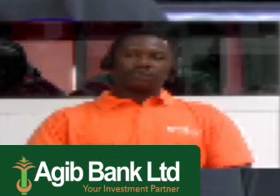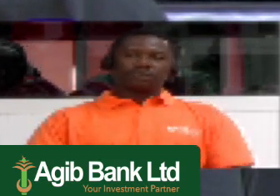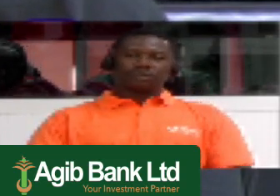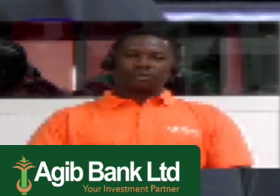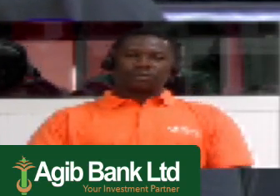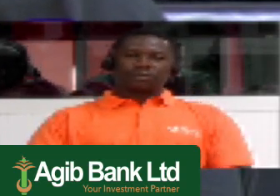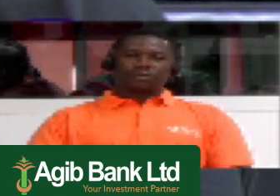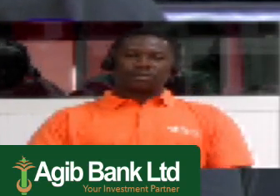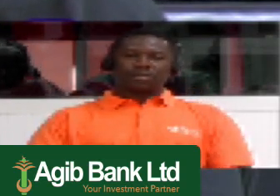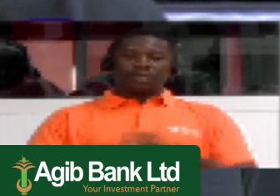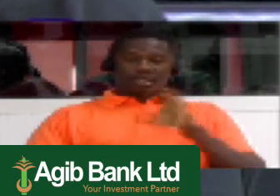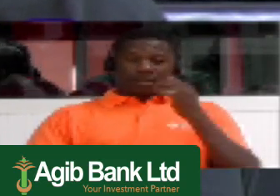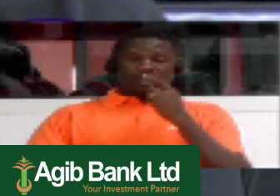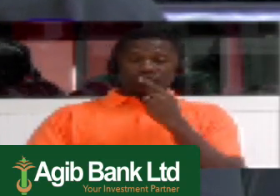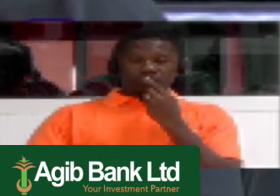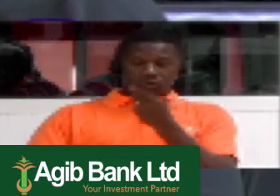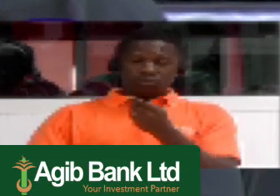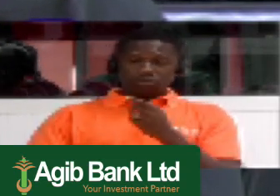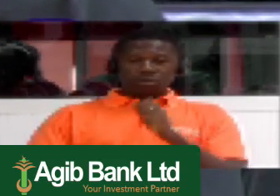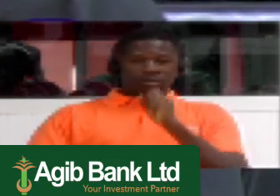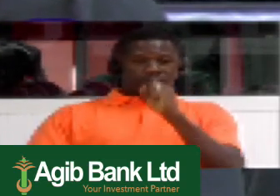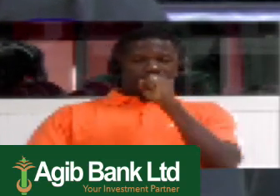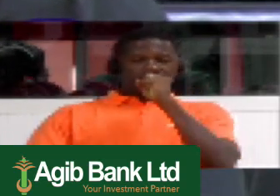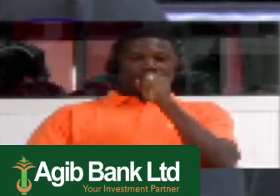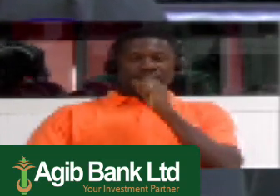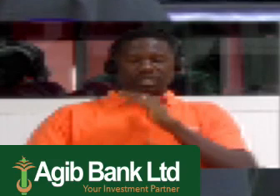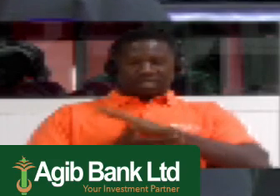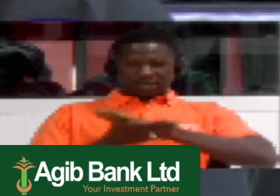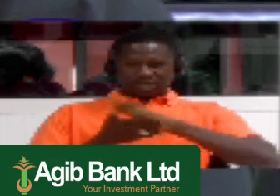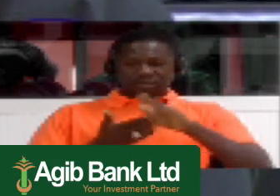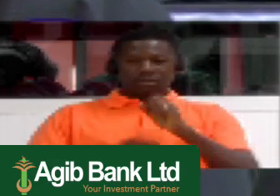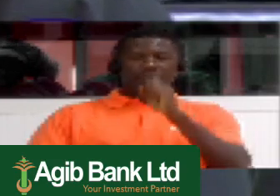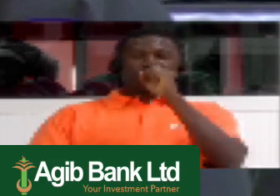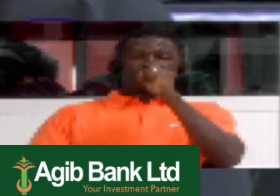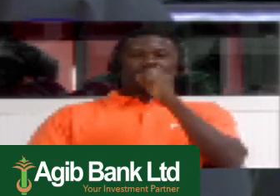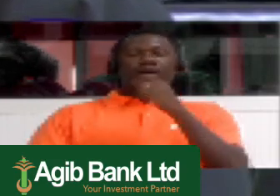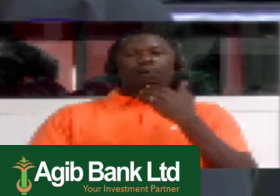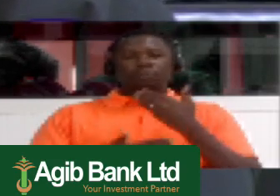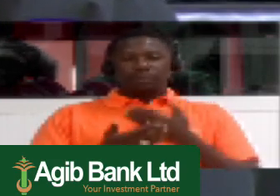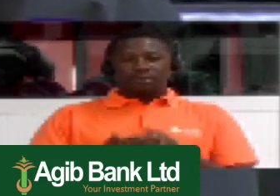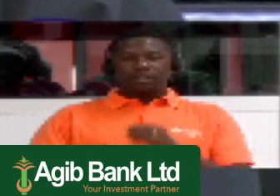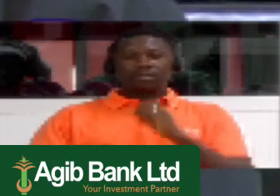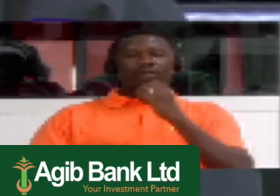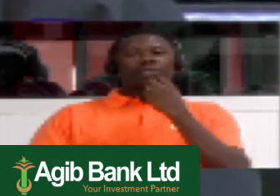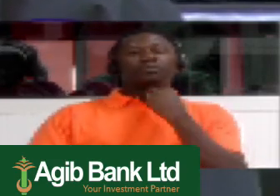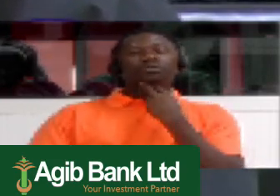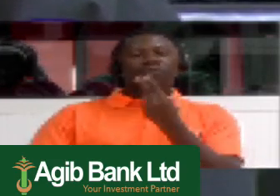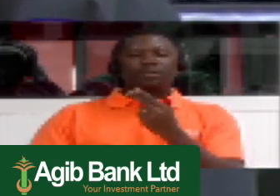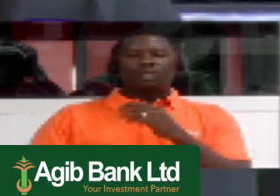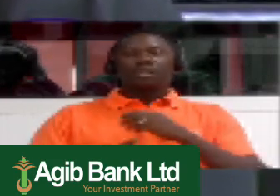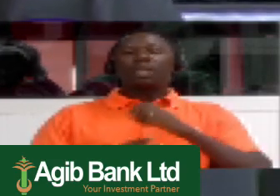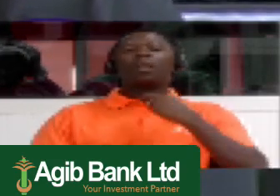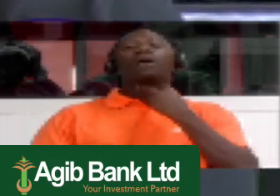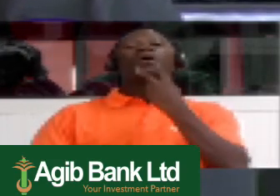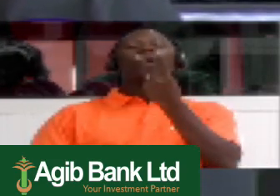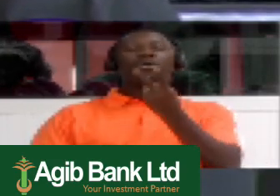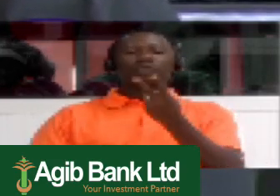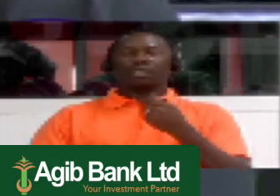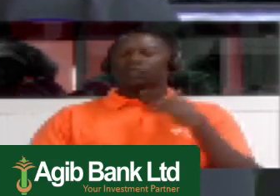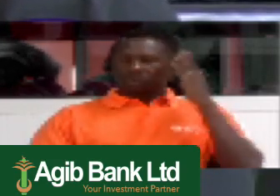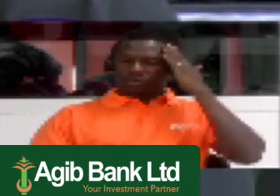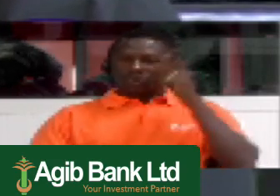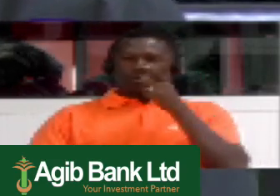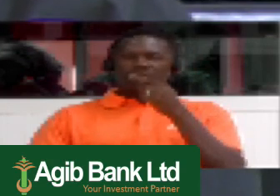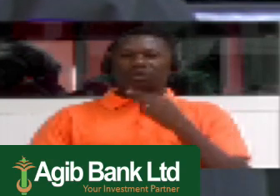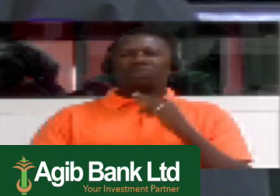Can you speak clearly into the microphone and please speak loudly? I know that you're quite soft-spoken.